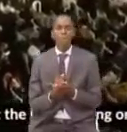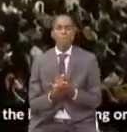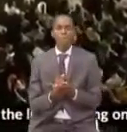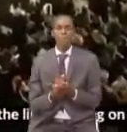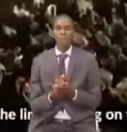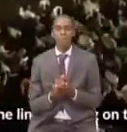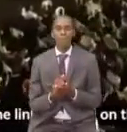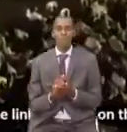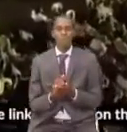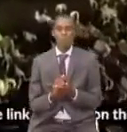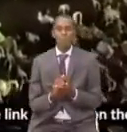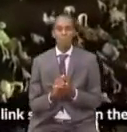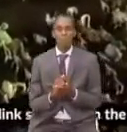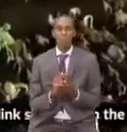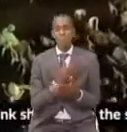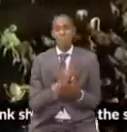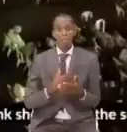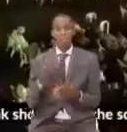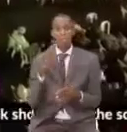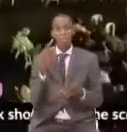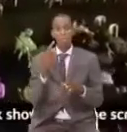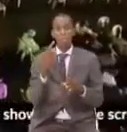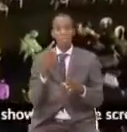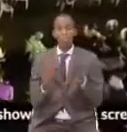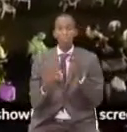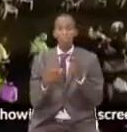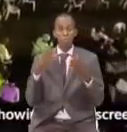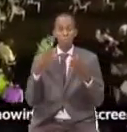be praying. And don't go anywhere.